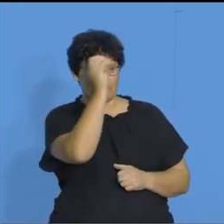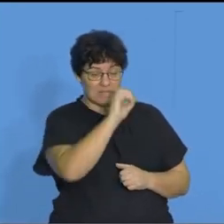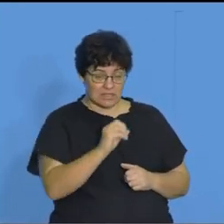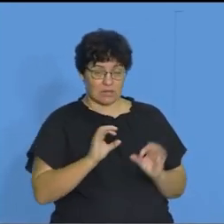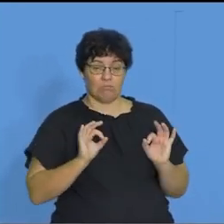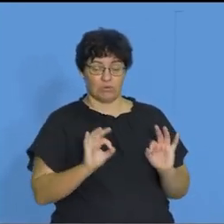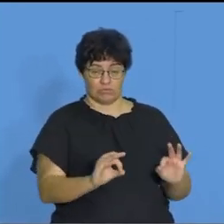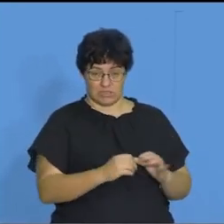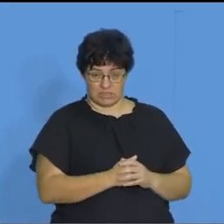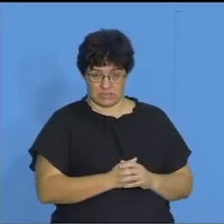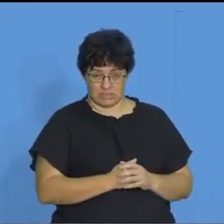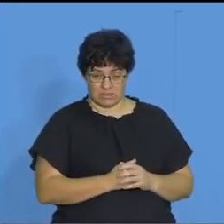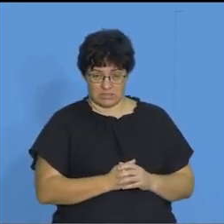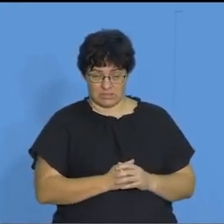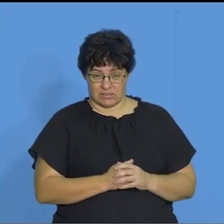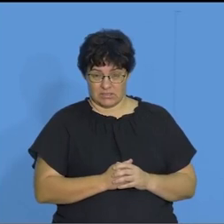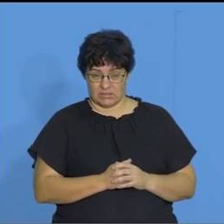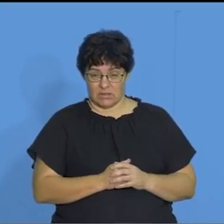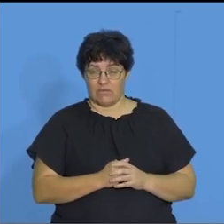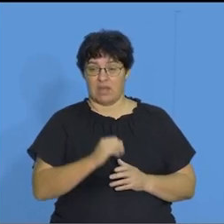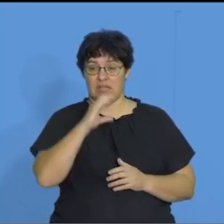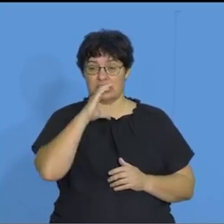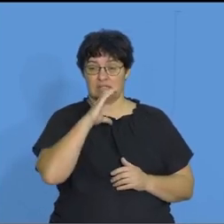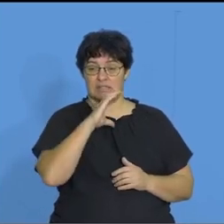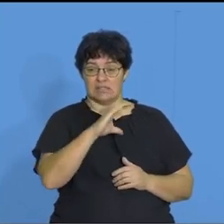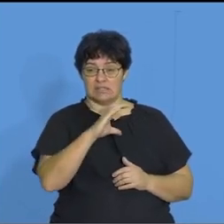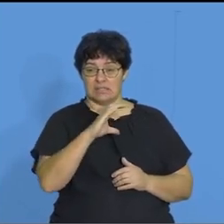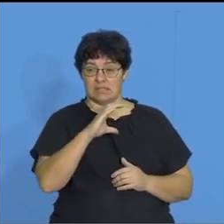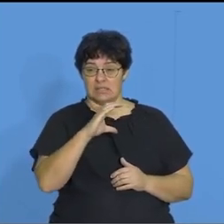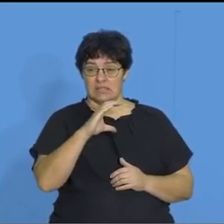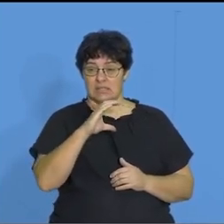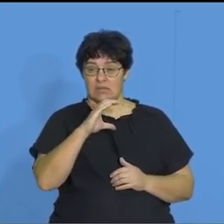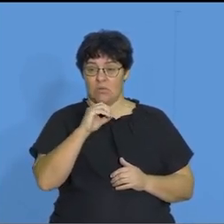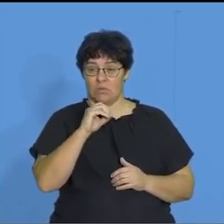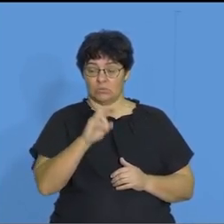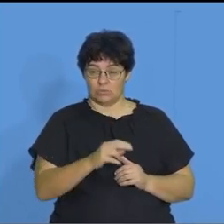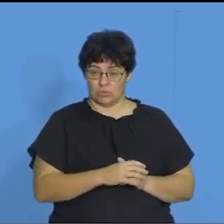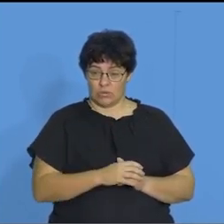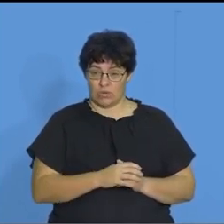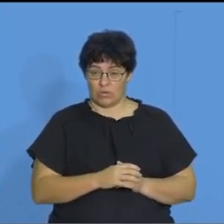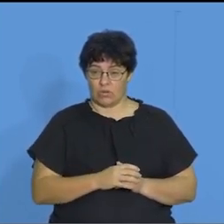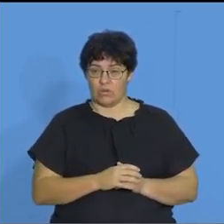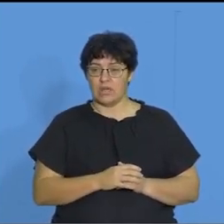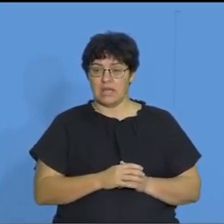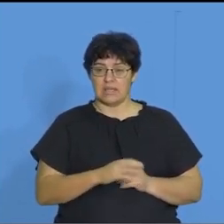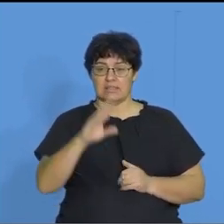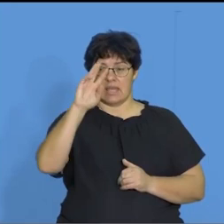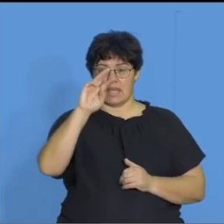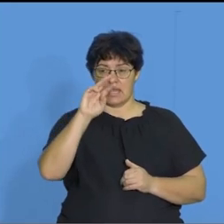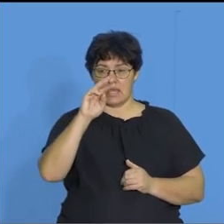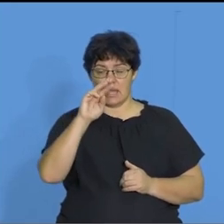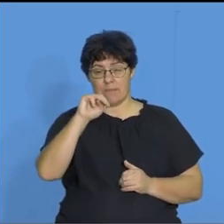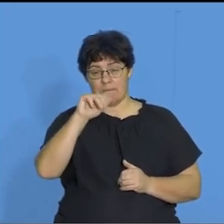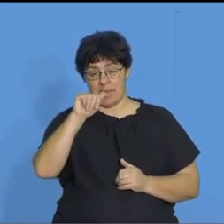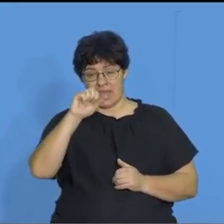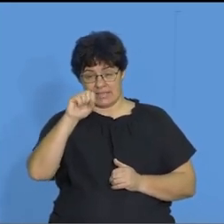purity, okay, of the calcium carbonate, okay, is equals to mass of carbon